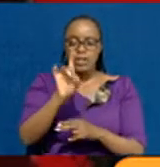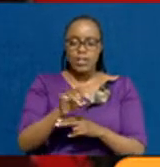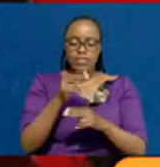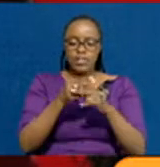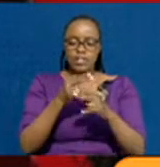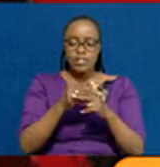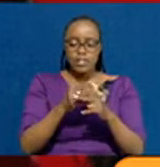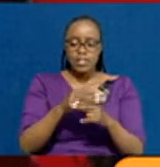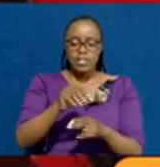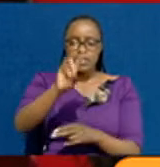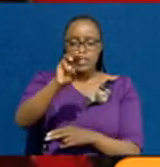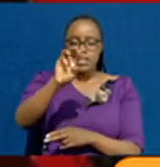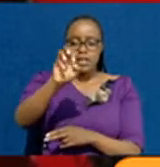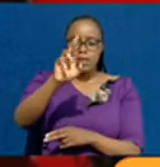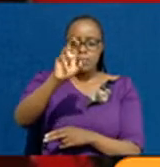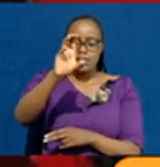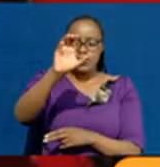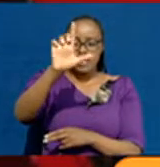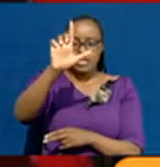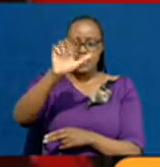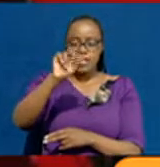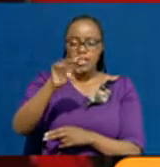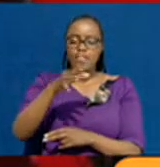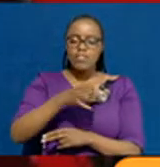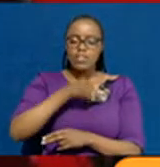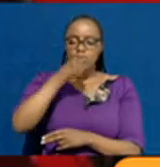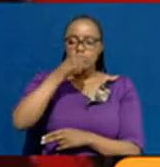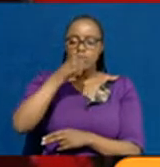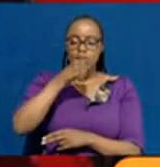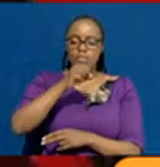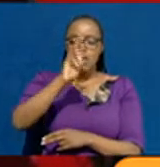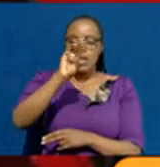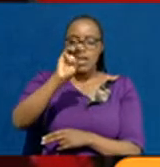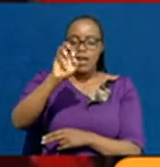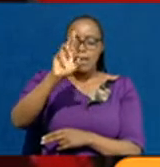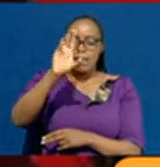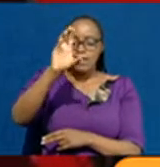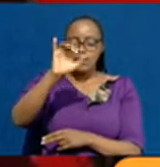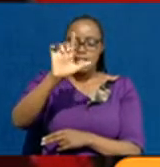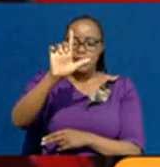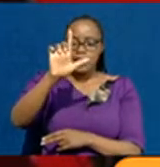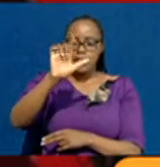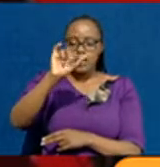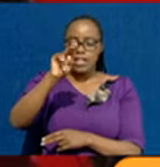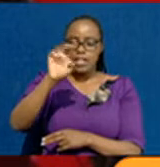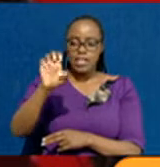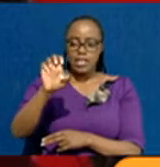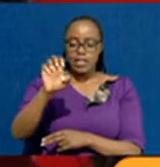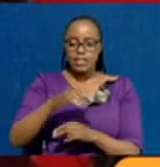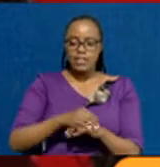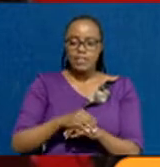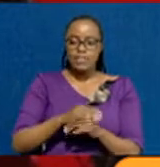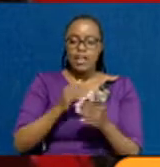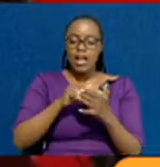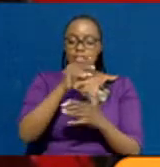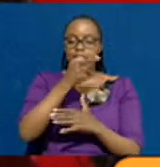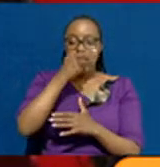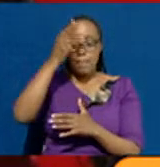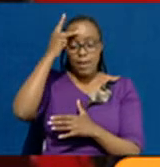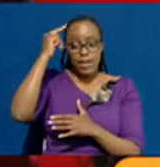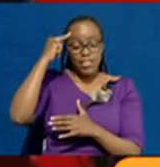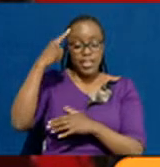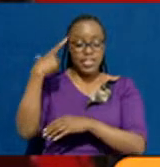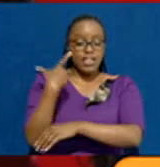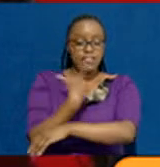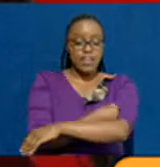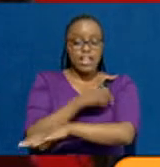name's Maslin Nairuka. Hold the microphone slightly higher. My name's Maslin Nairuka. Outside there, parents think that the